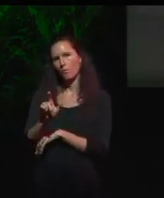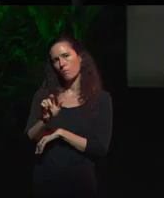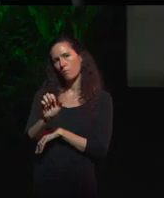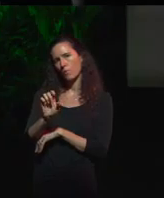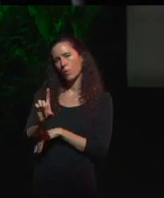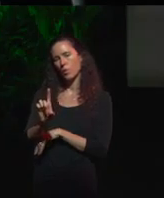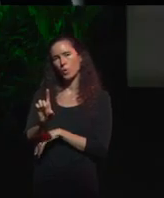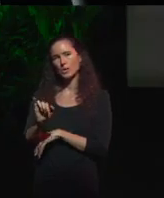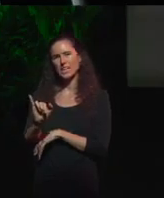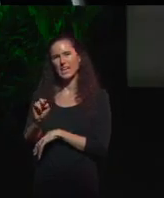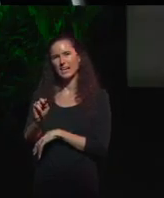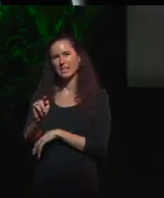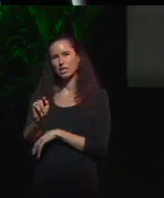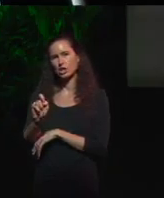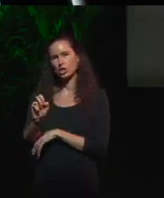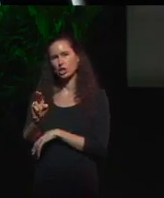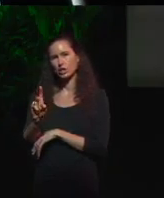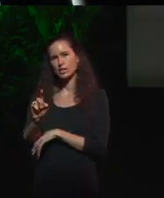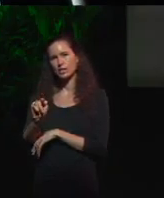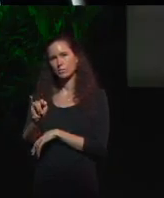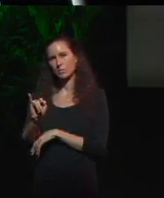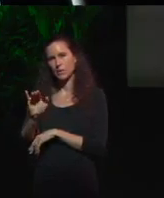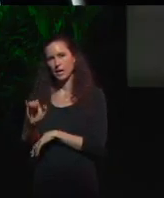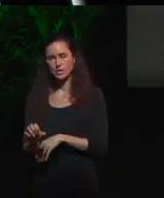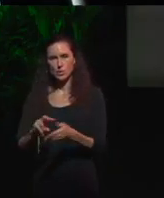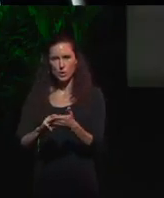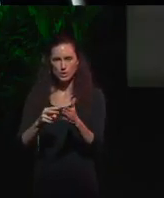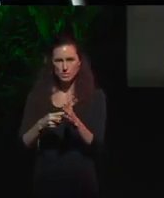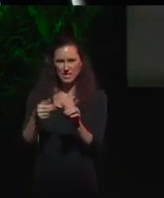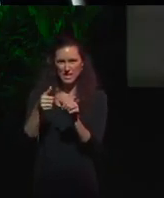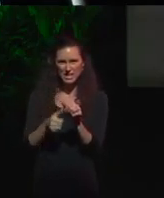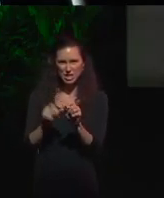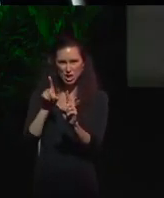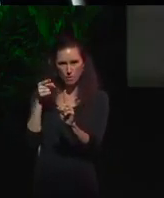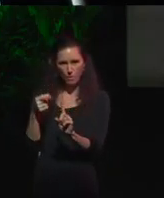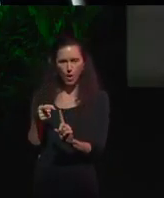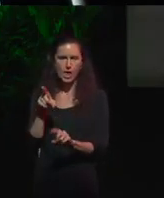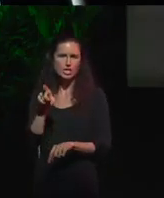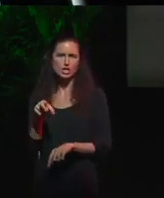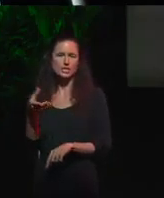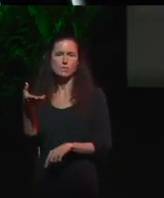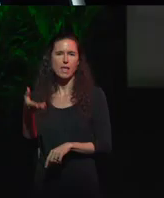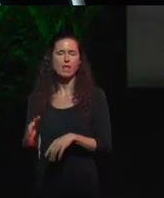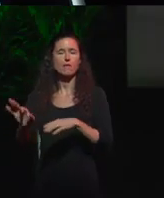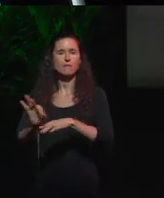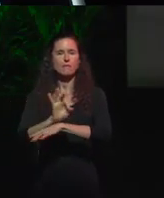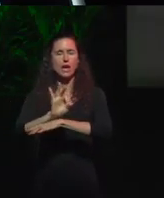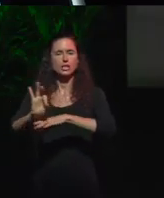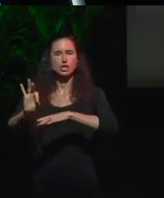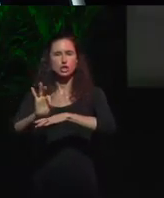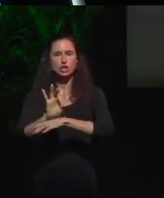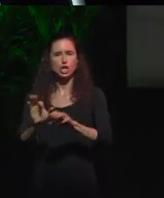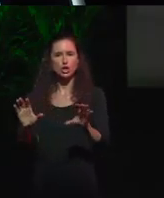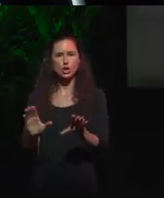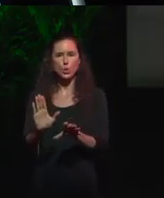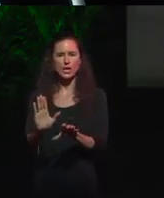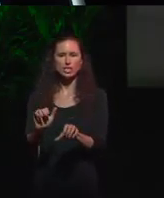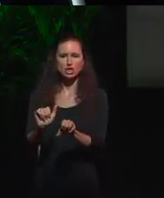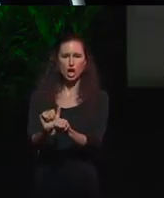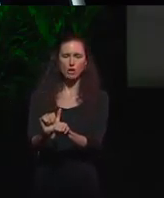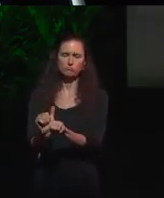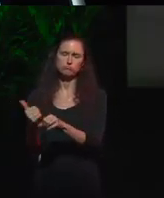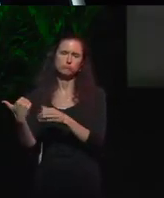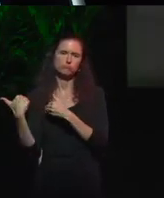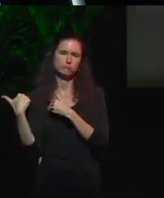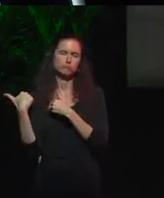interdependence, where each plot point just needs to be there and function and do its job, and